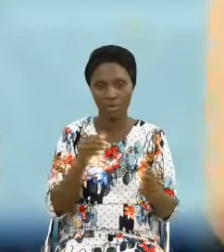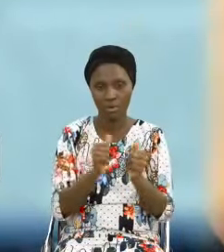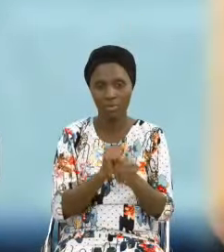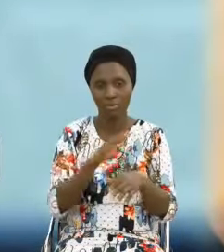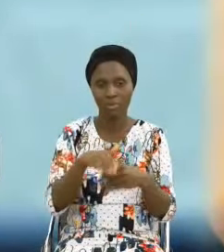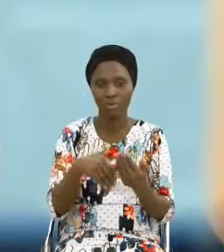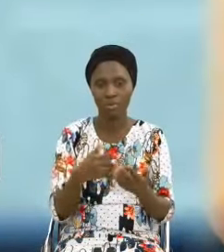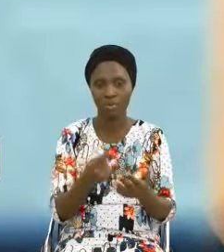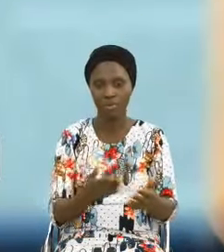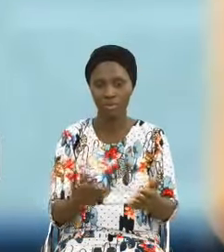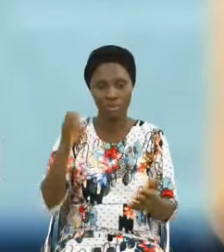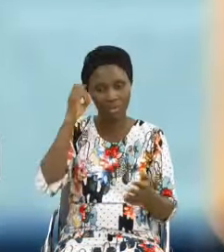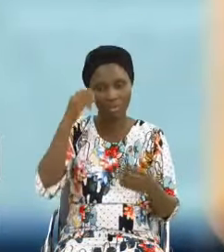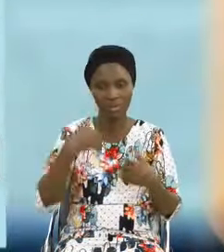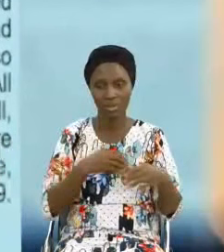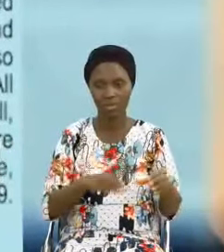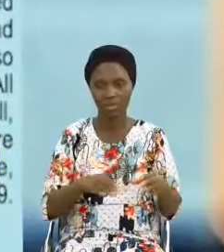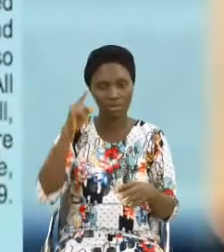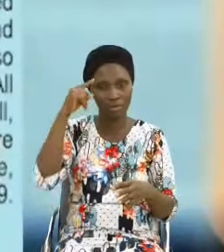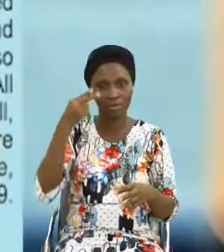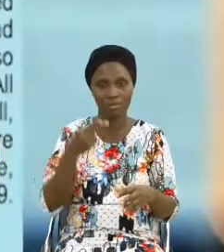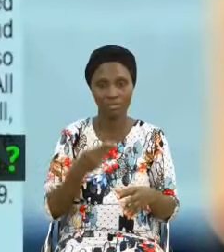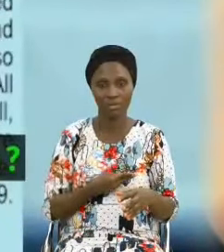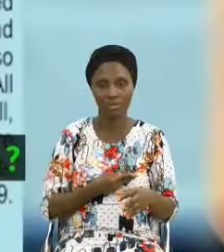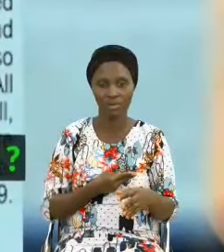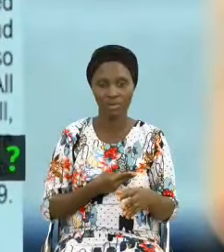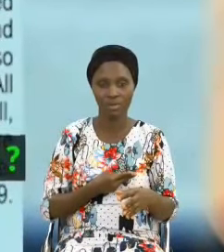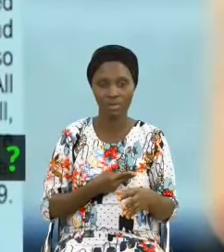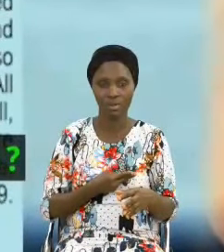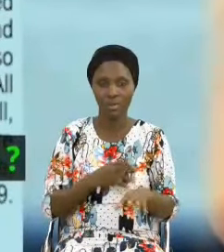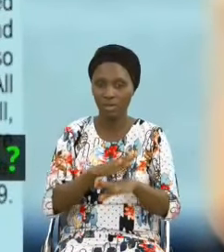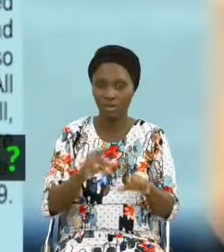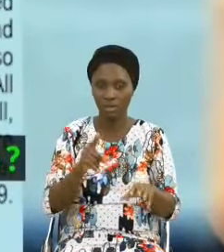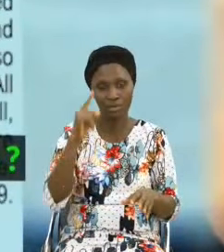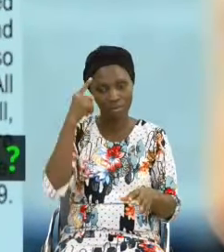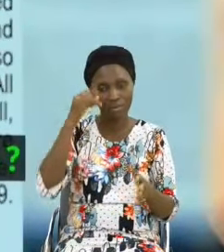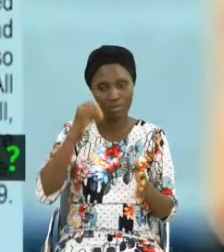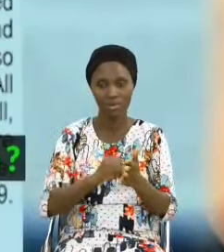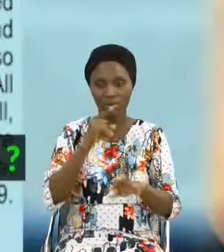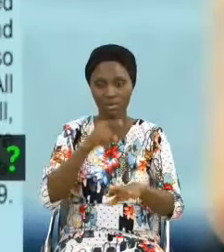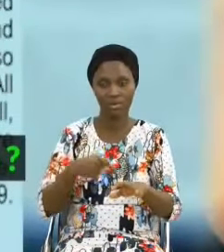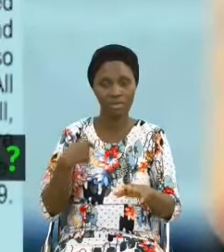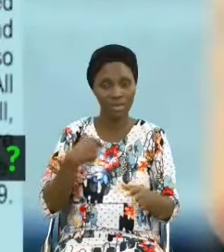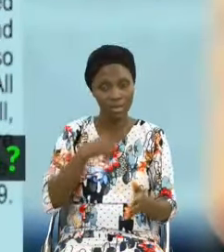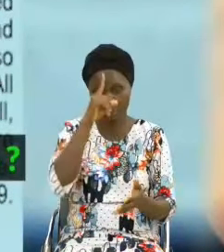it's done for us. Don't you think it's